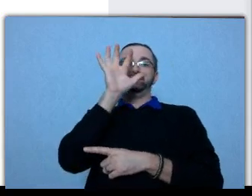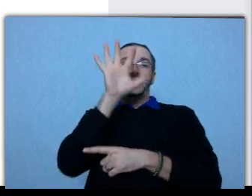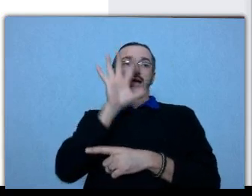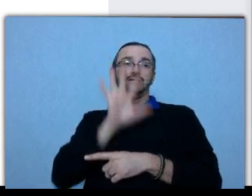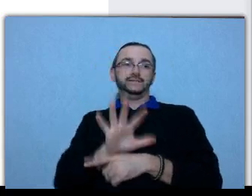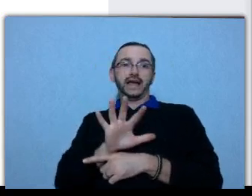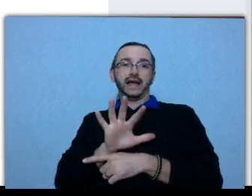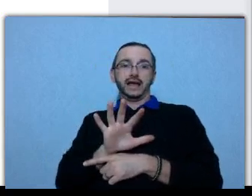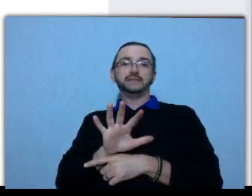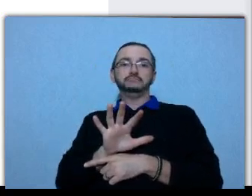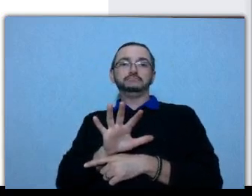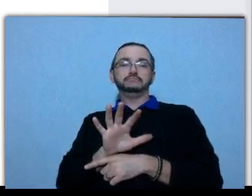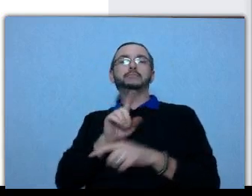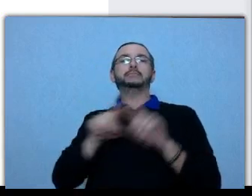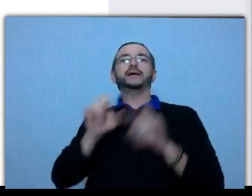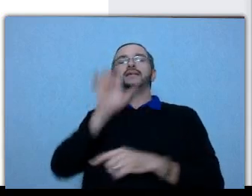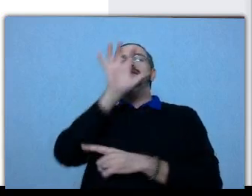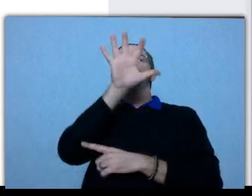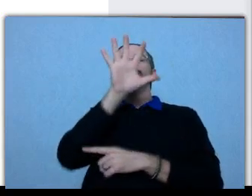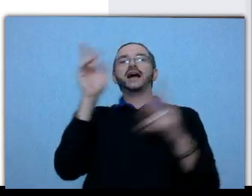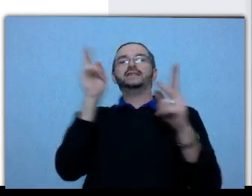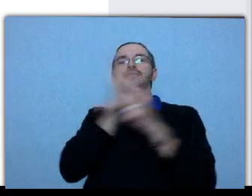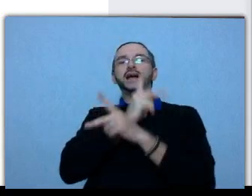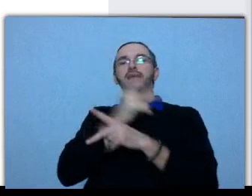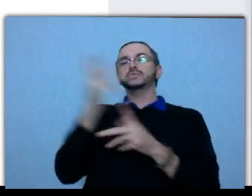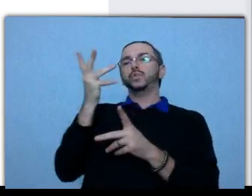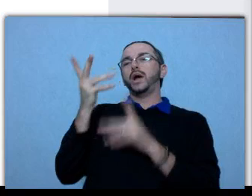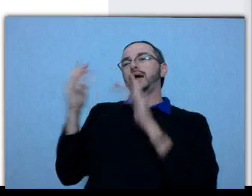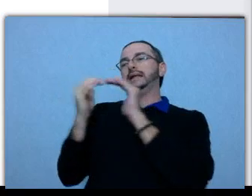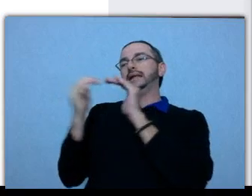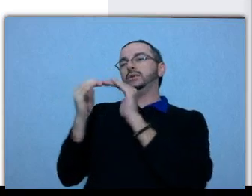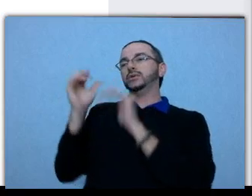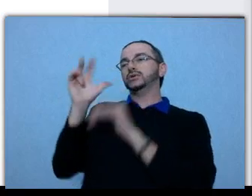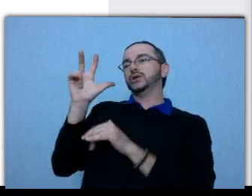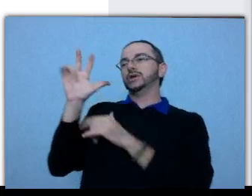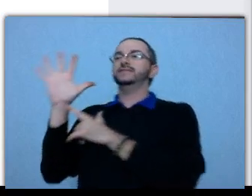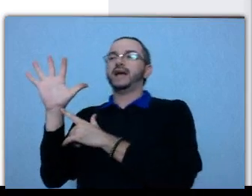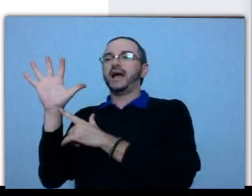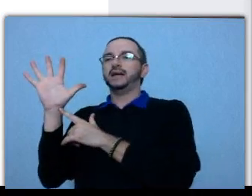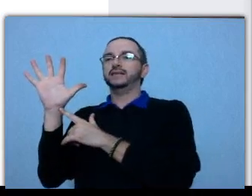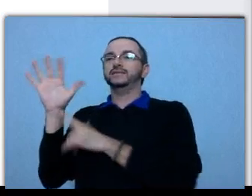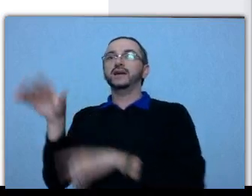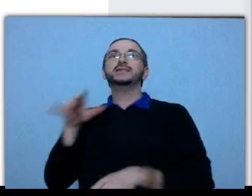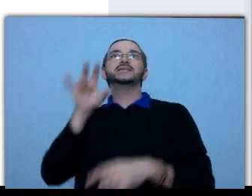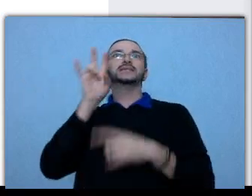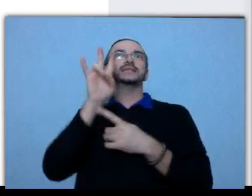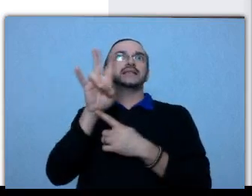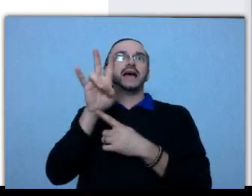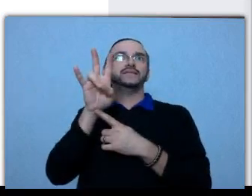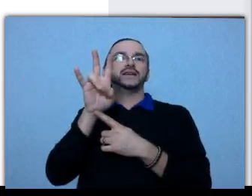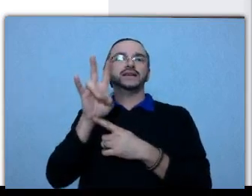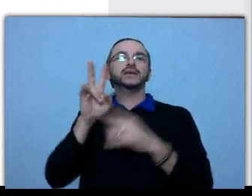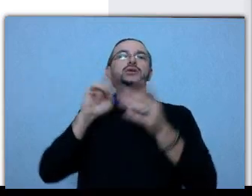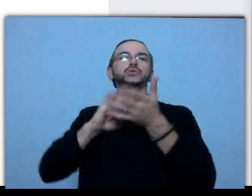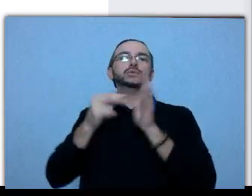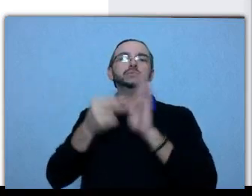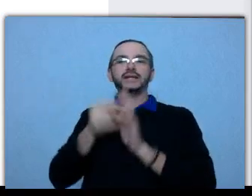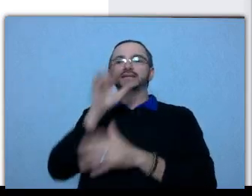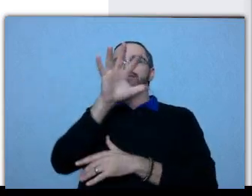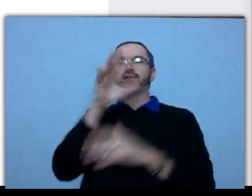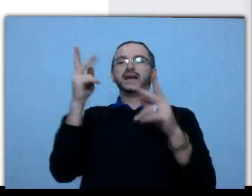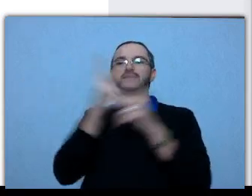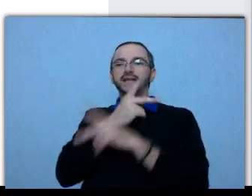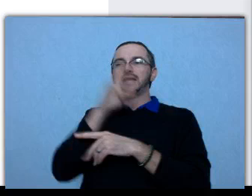equals 35? Oh, 7. 5 times 7 equals 35, showing that 5 can go into 35 7